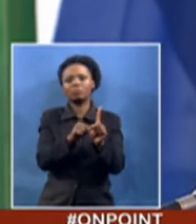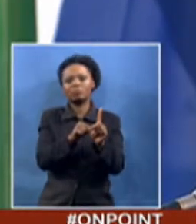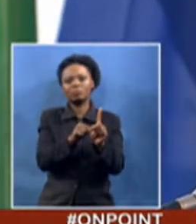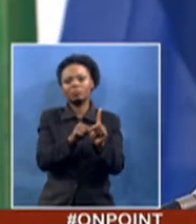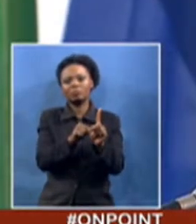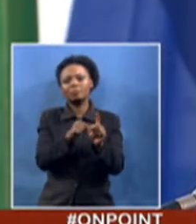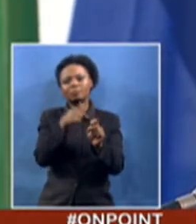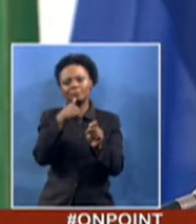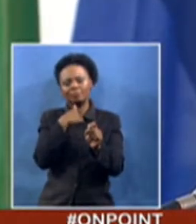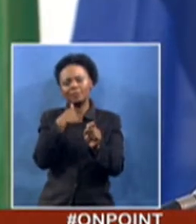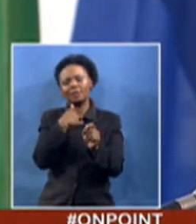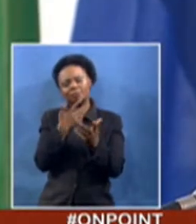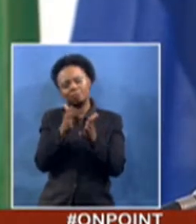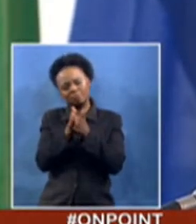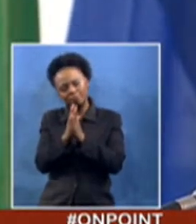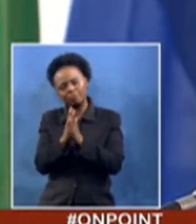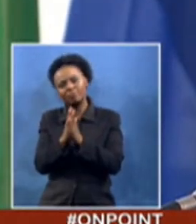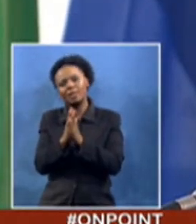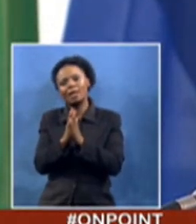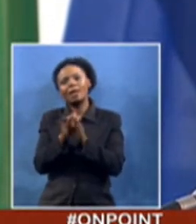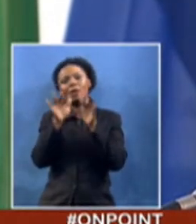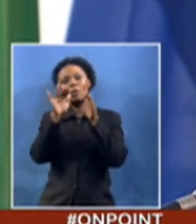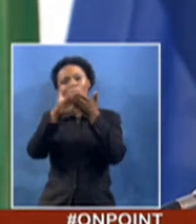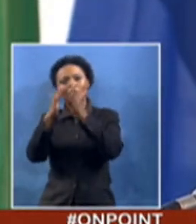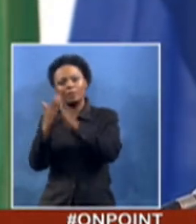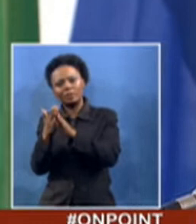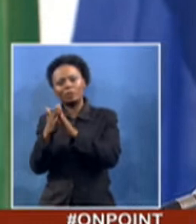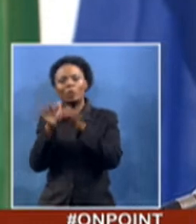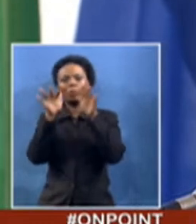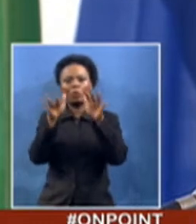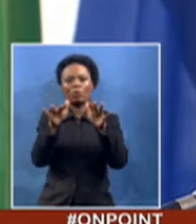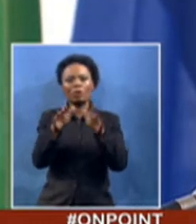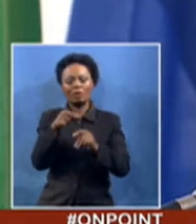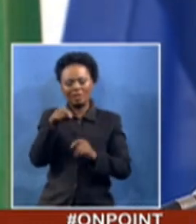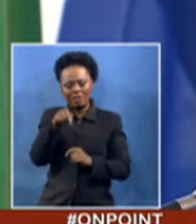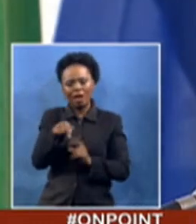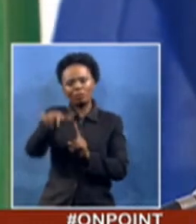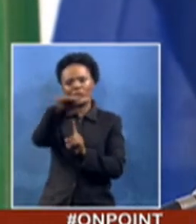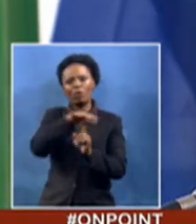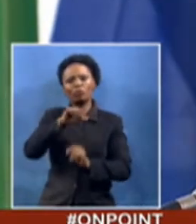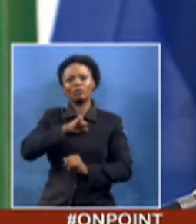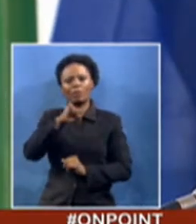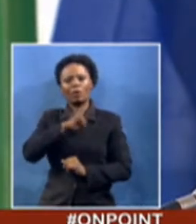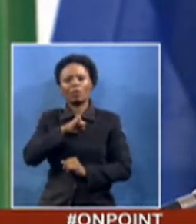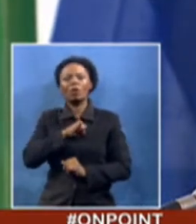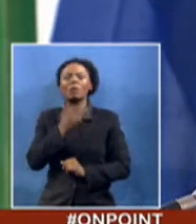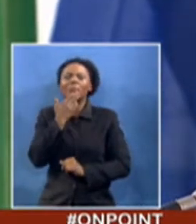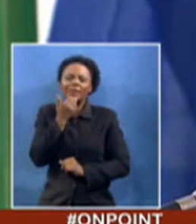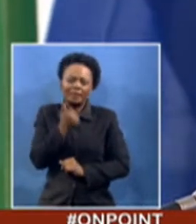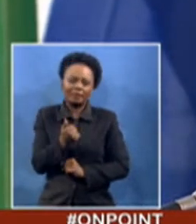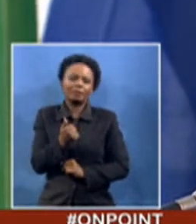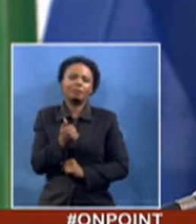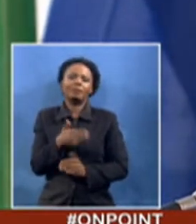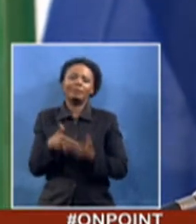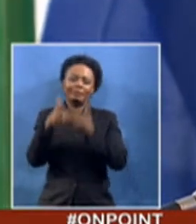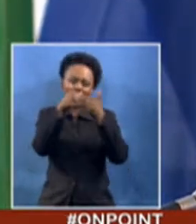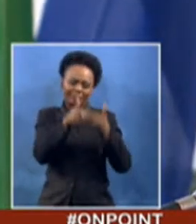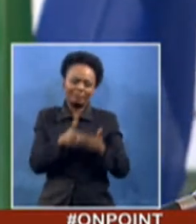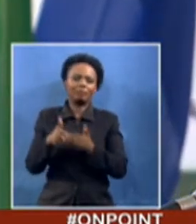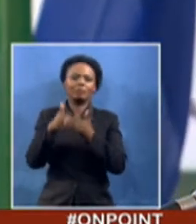of Botshabelo to make sure that this facility